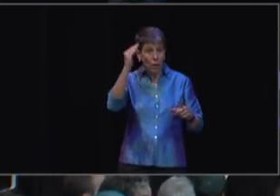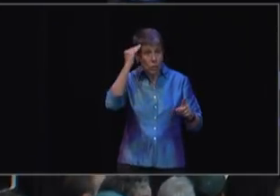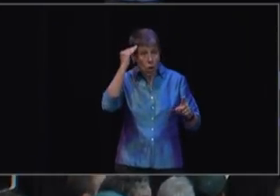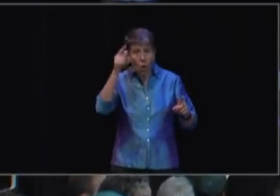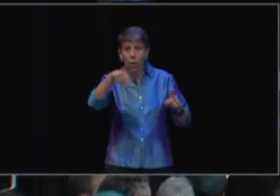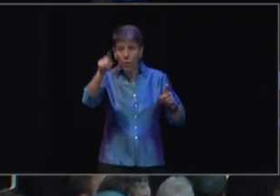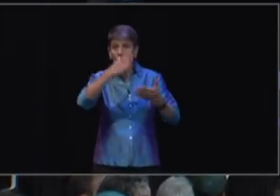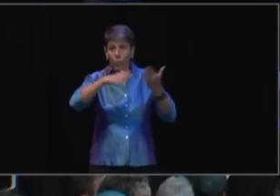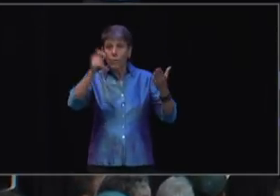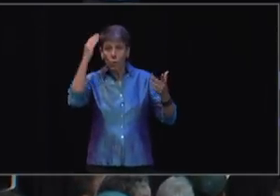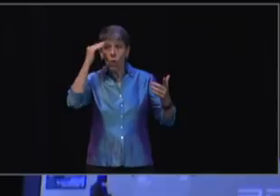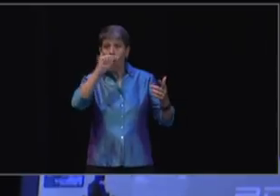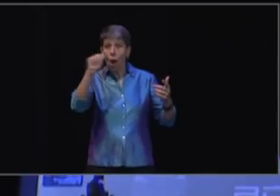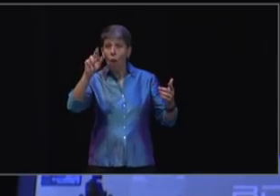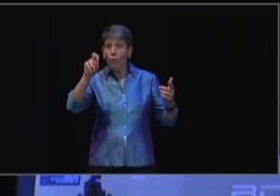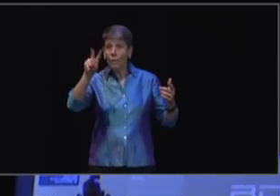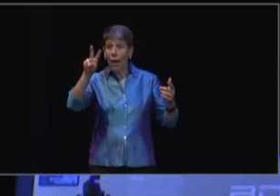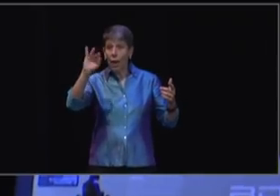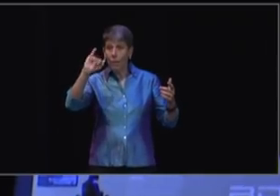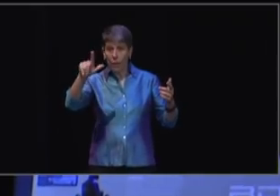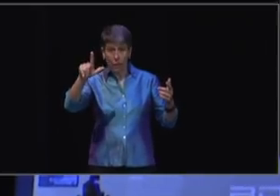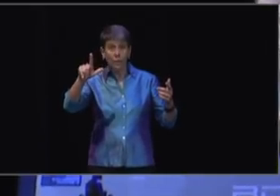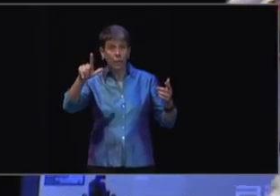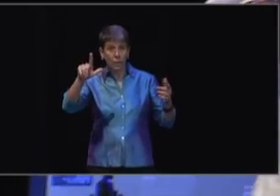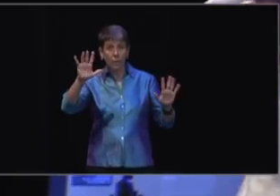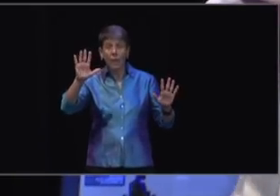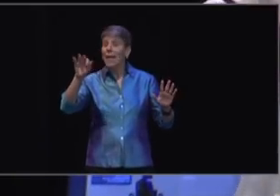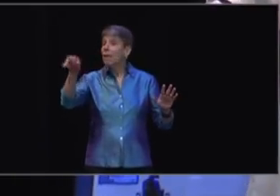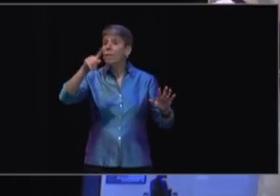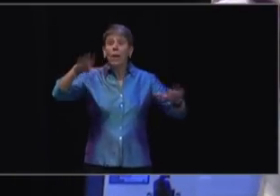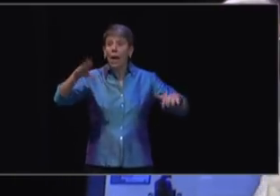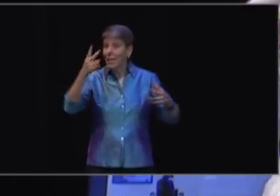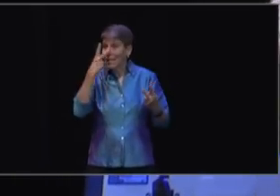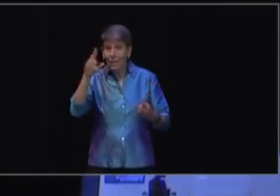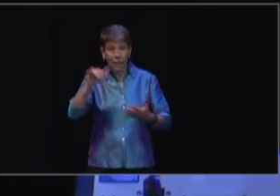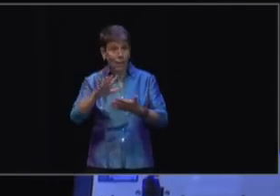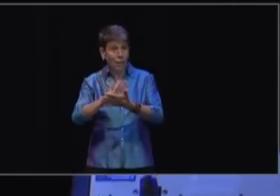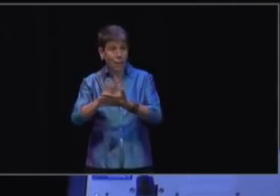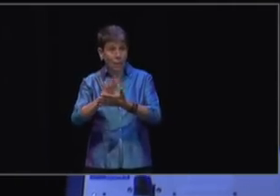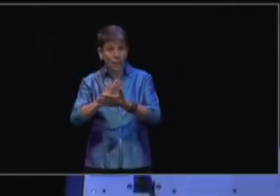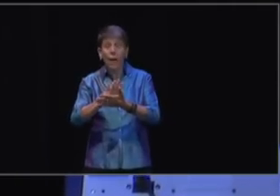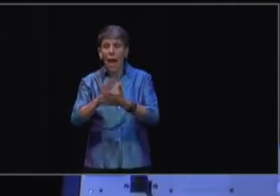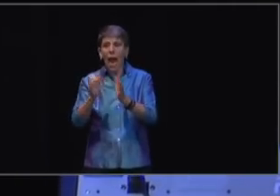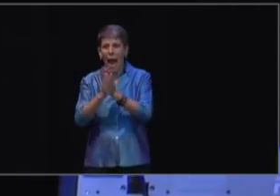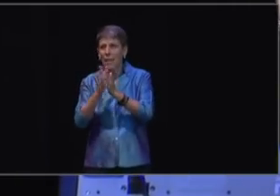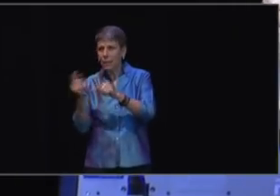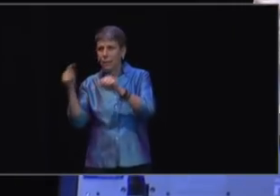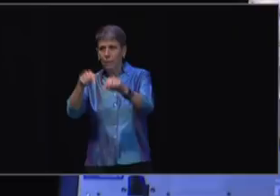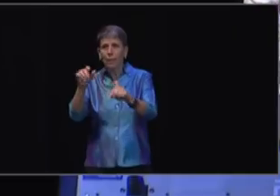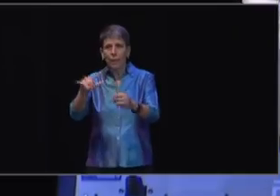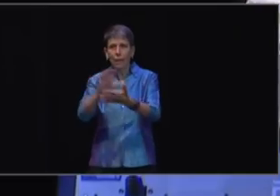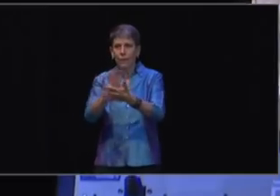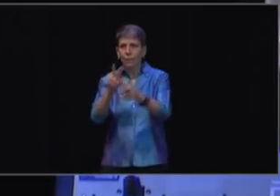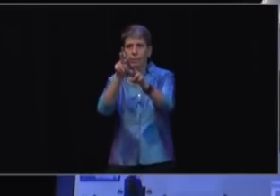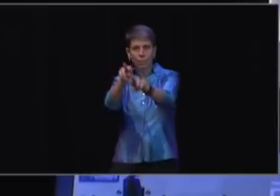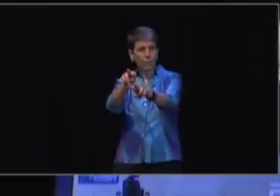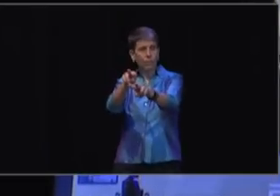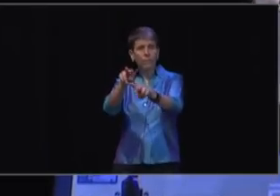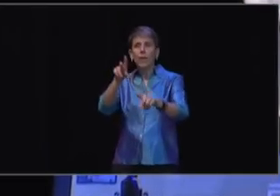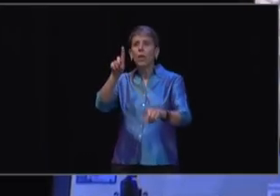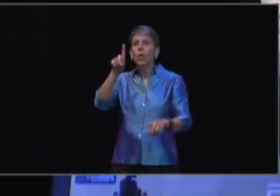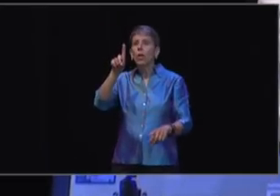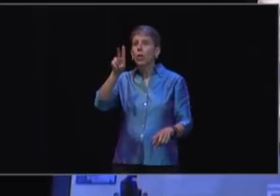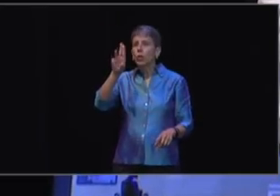Woo, shout it out, that's right. If it hasn't been in your city yet, please try to have it come. I know it was in Durham,